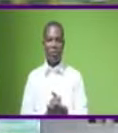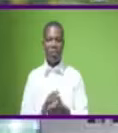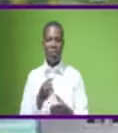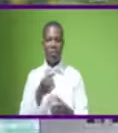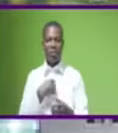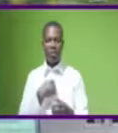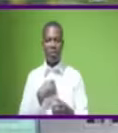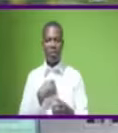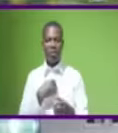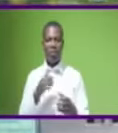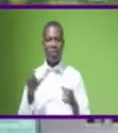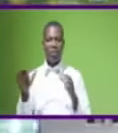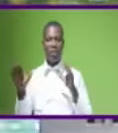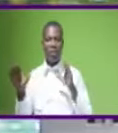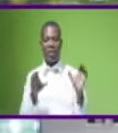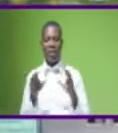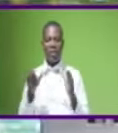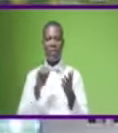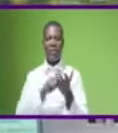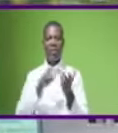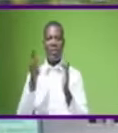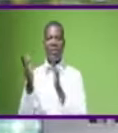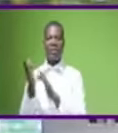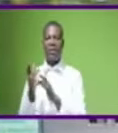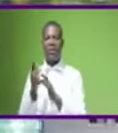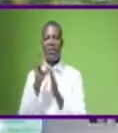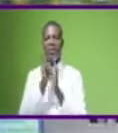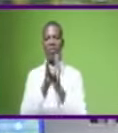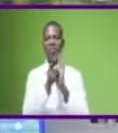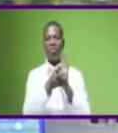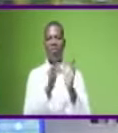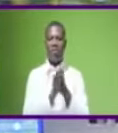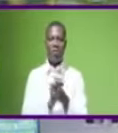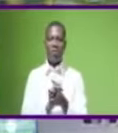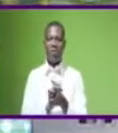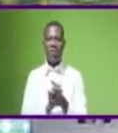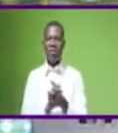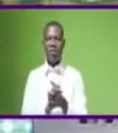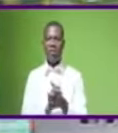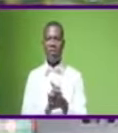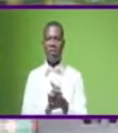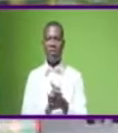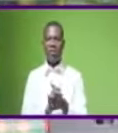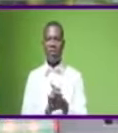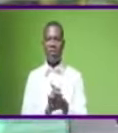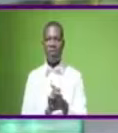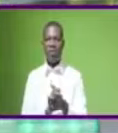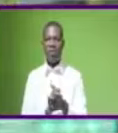collapse, yes, that I am here to add the movie of Jesus Christ.